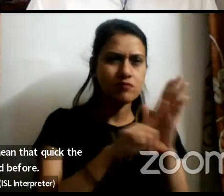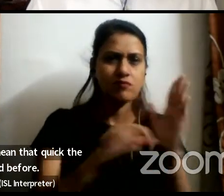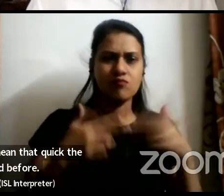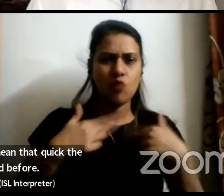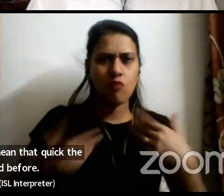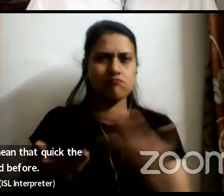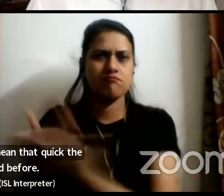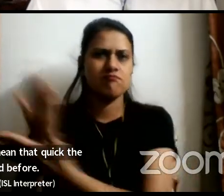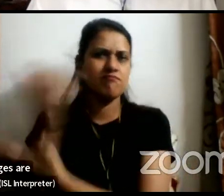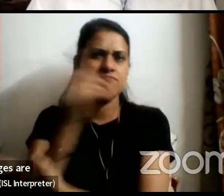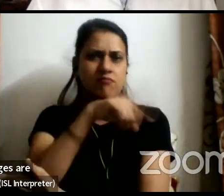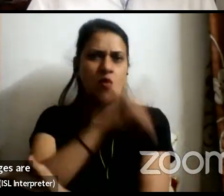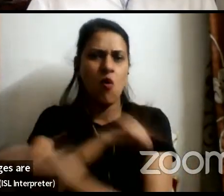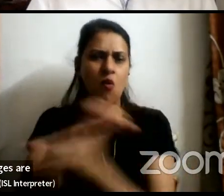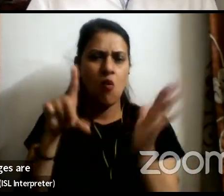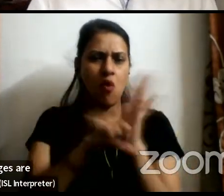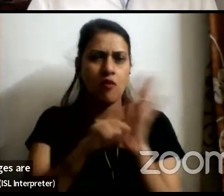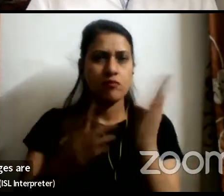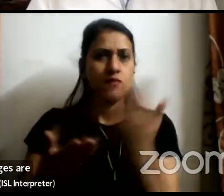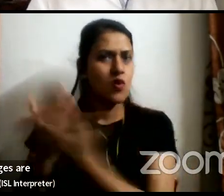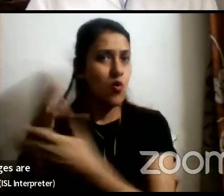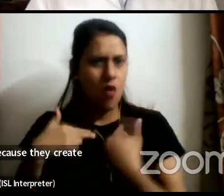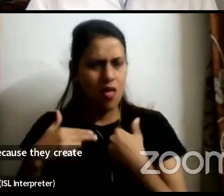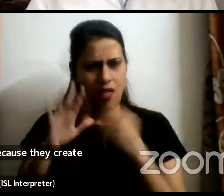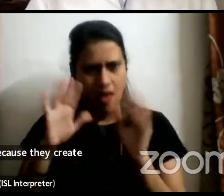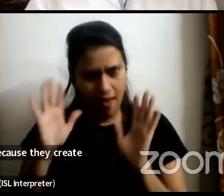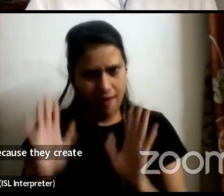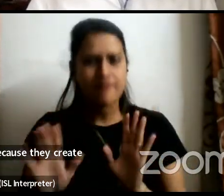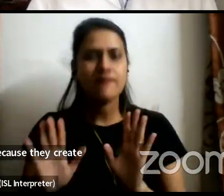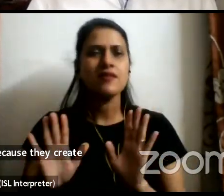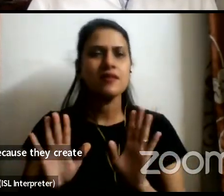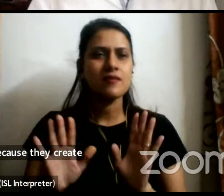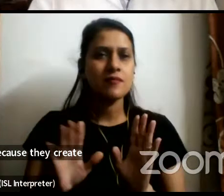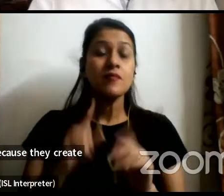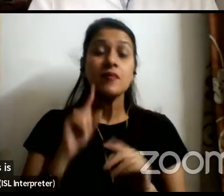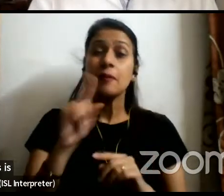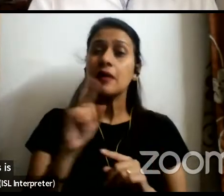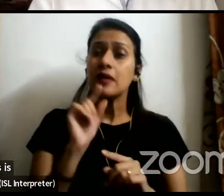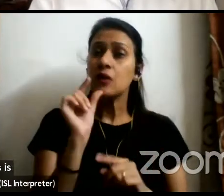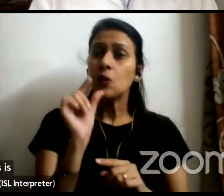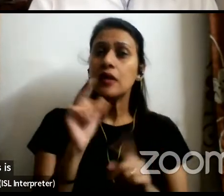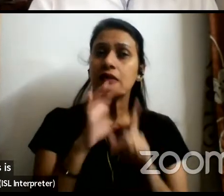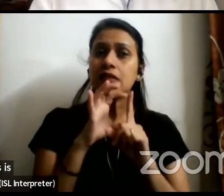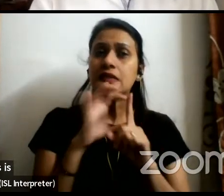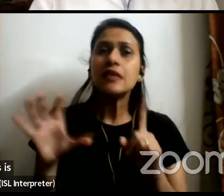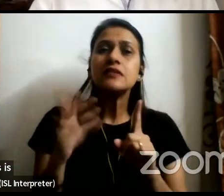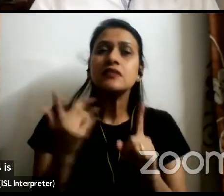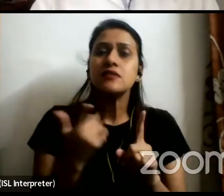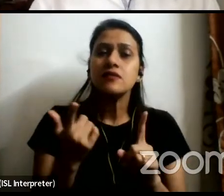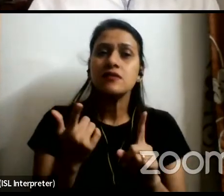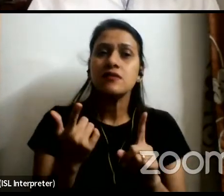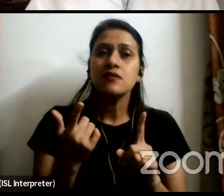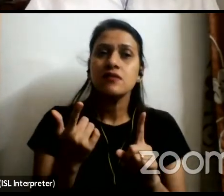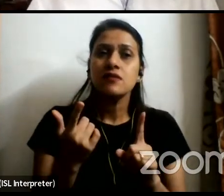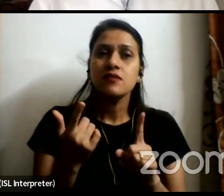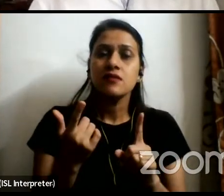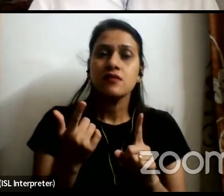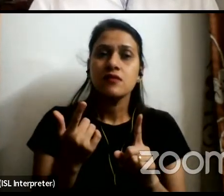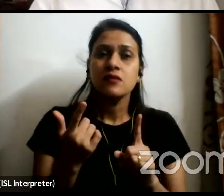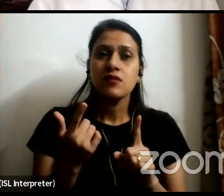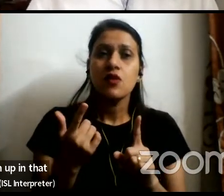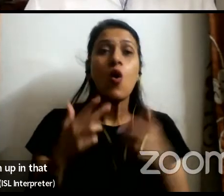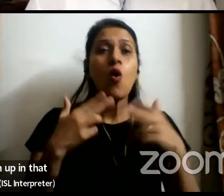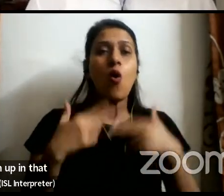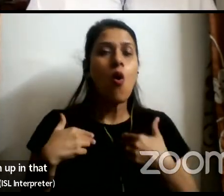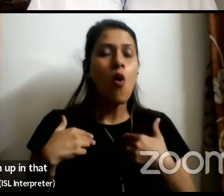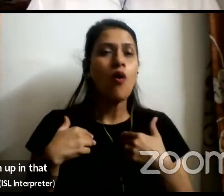challenges are good because they create a dialogue. Yeah. But what was dangerous is when the law is simply not taken up in that challenge, or there's a